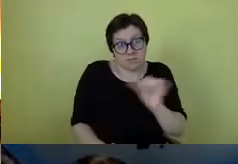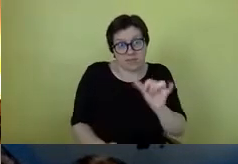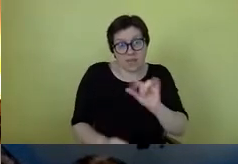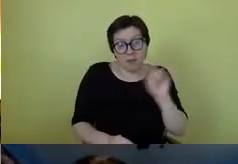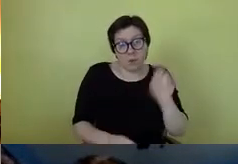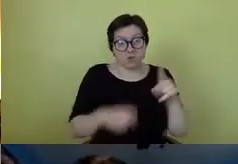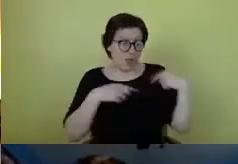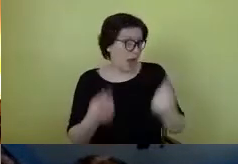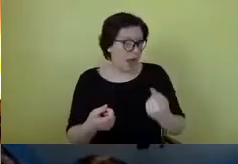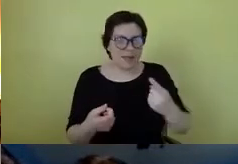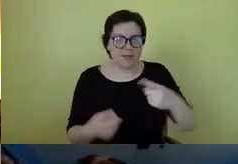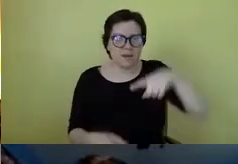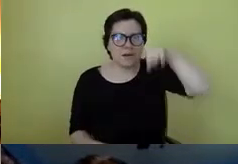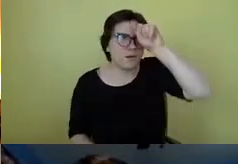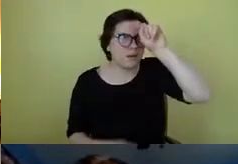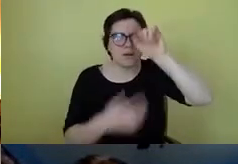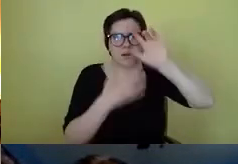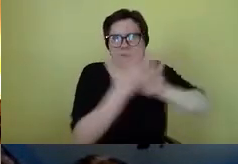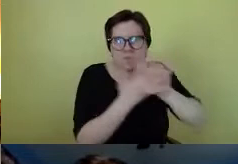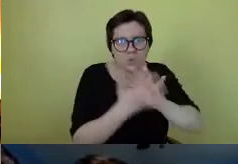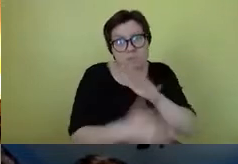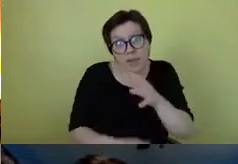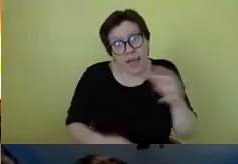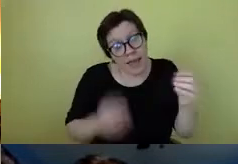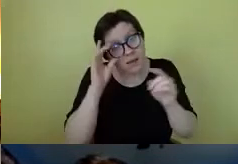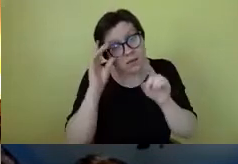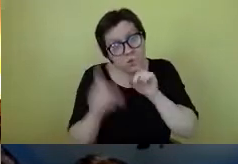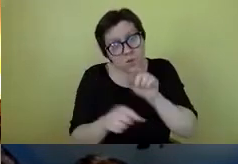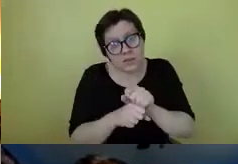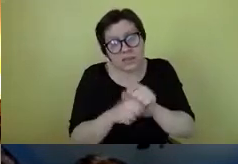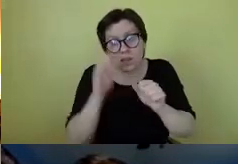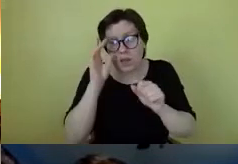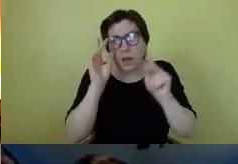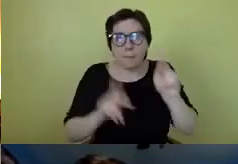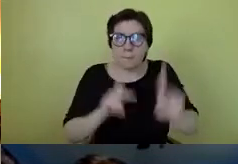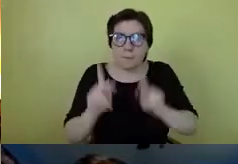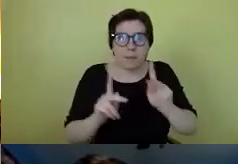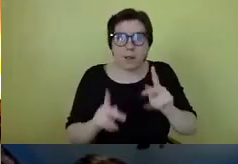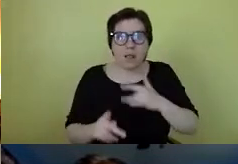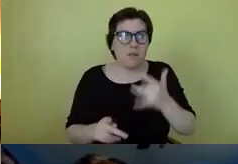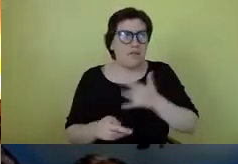baffled, confused, and, may I say, put off people of faith